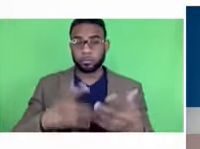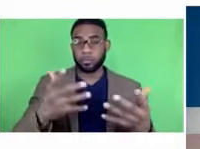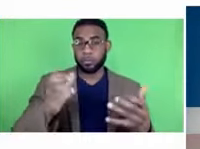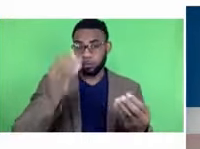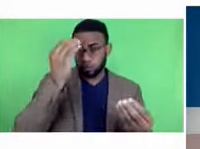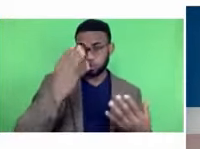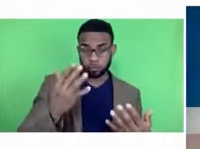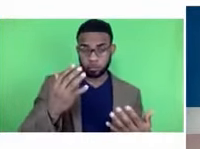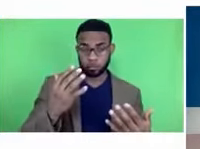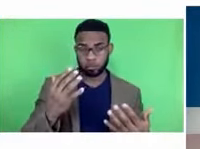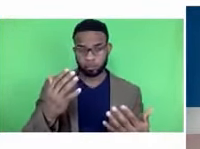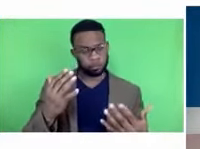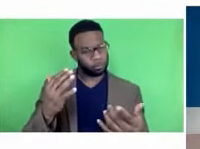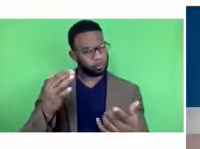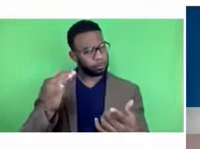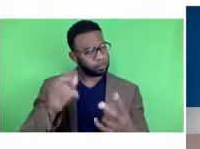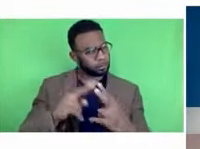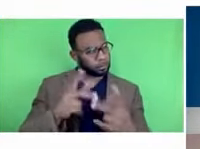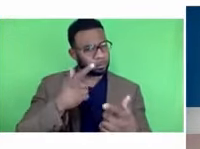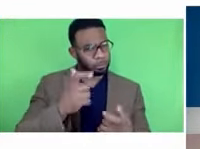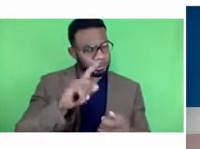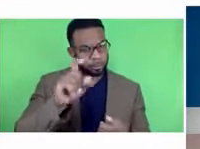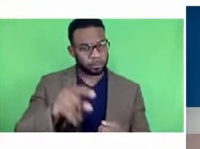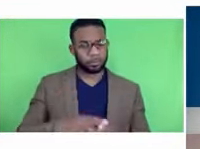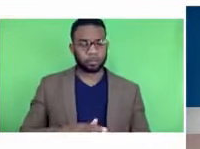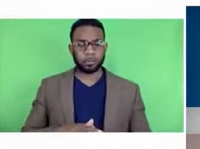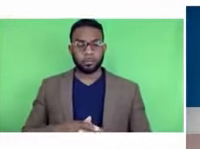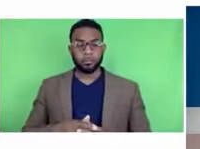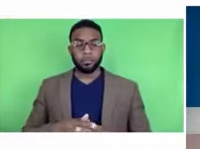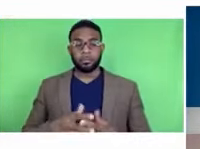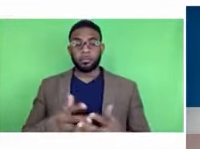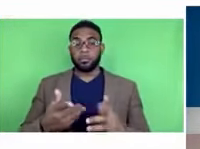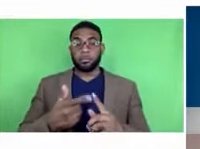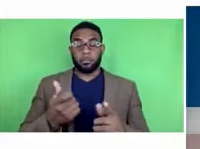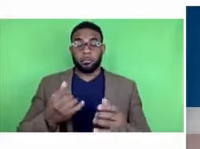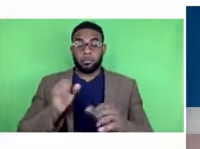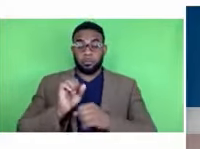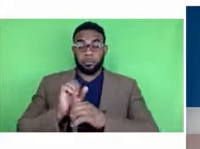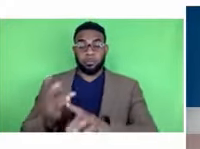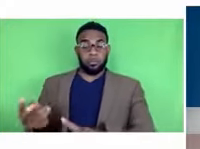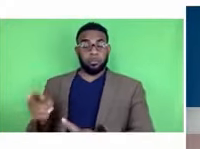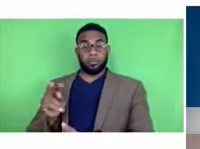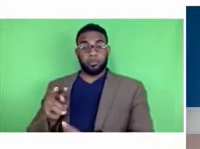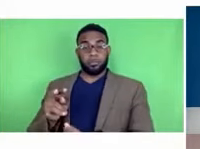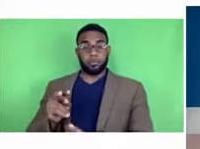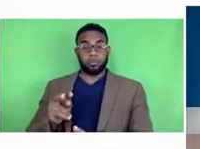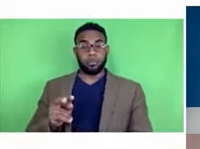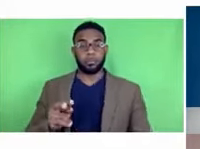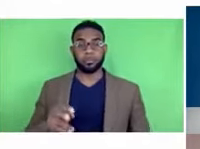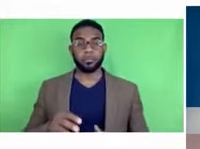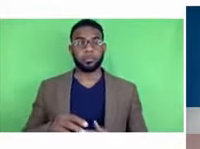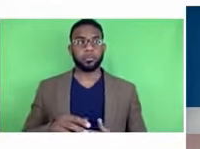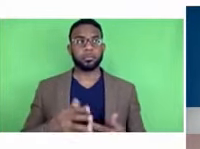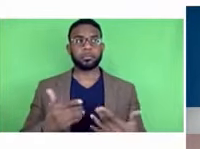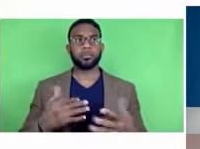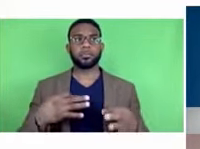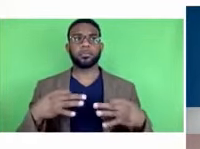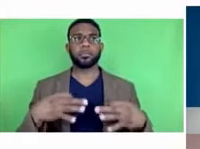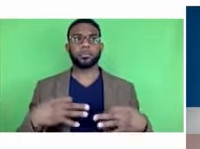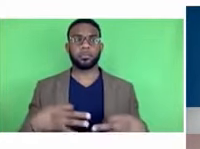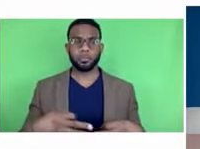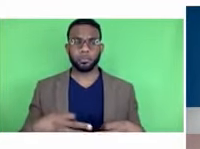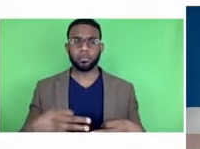information. It's a very interesting question. And from an employer perspective, it describes